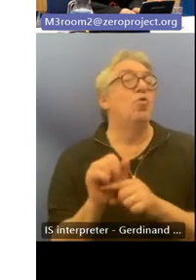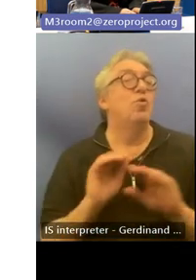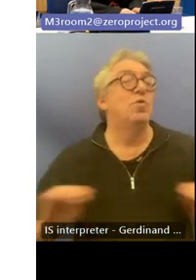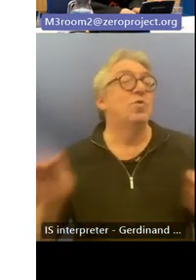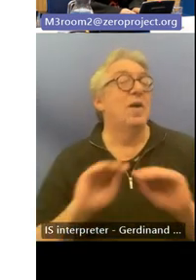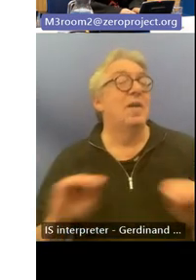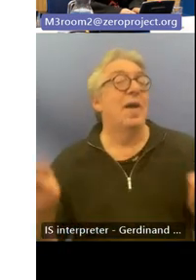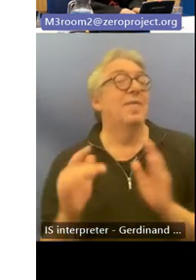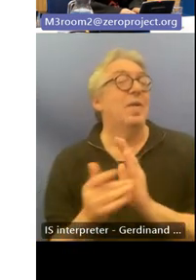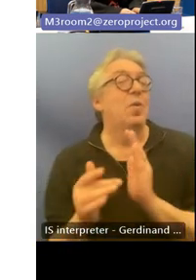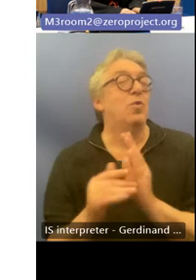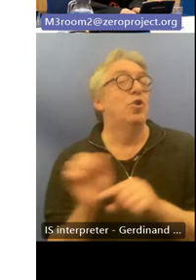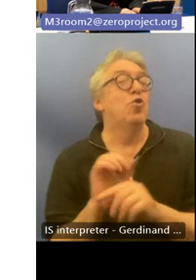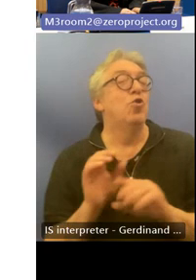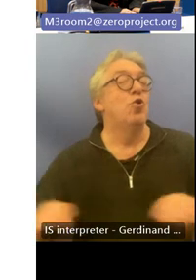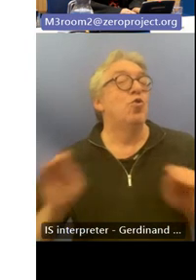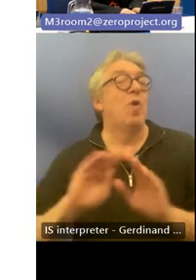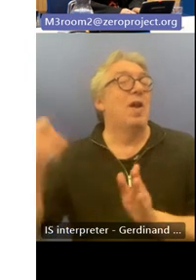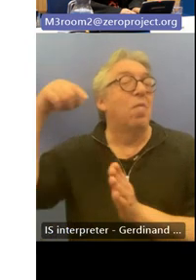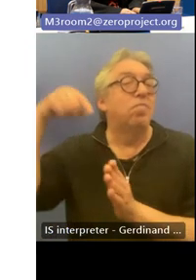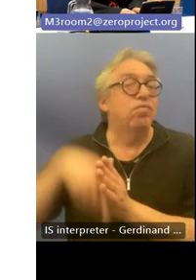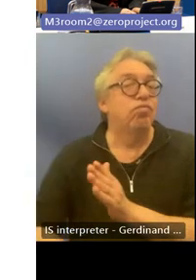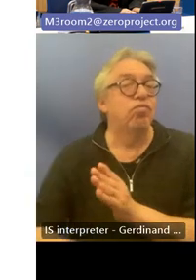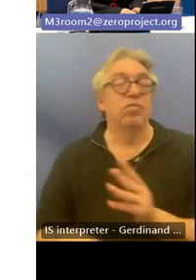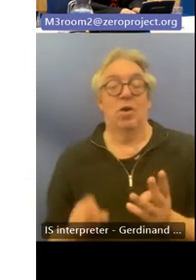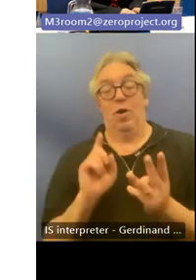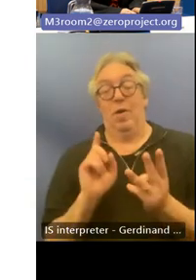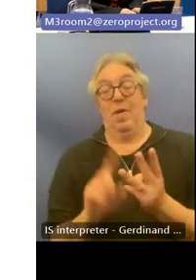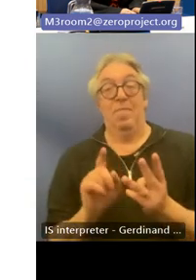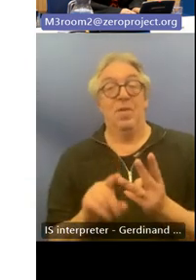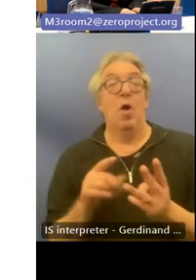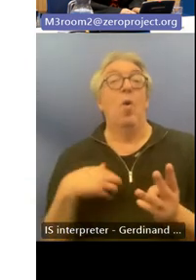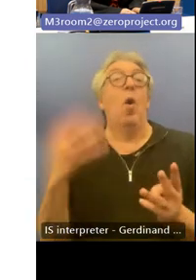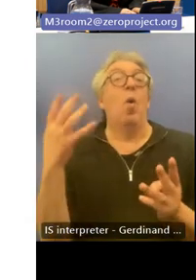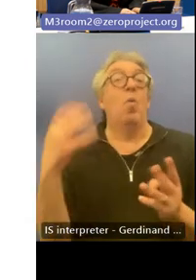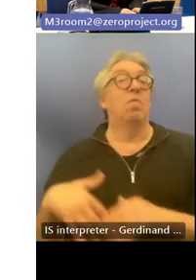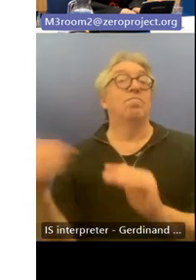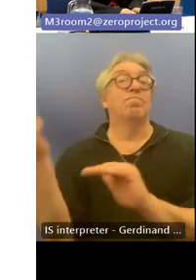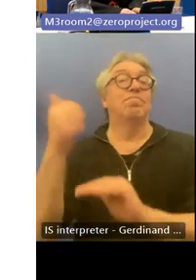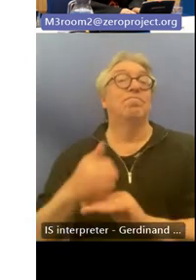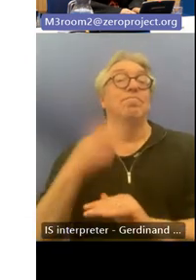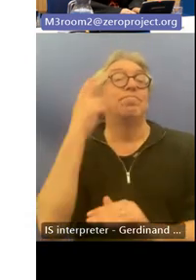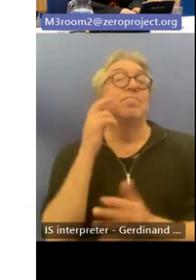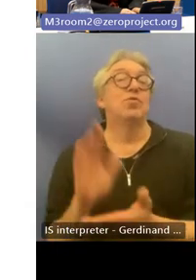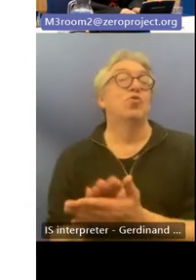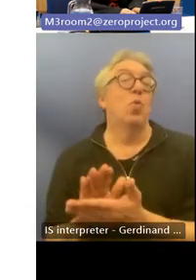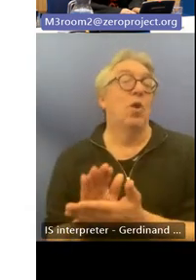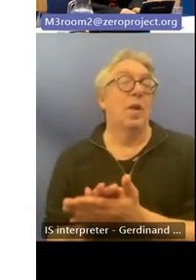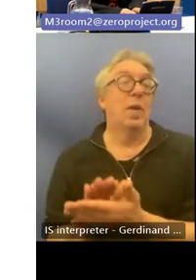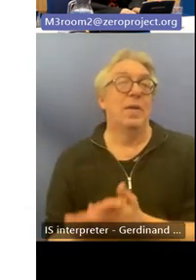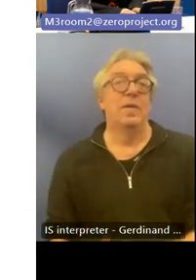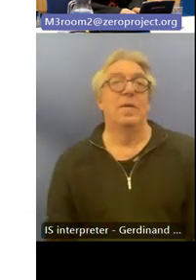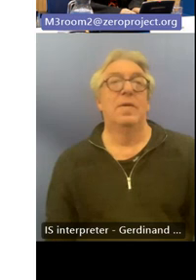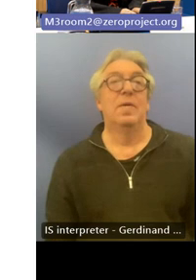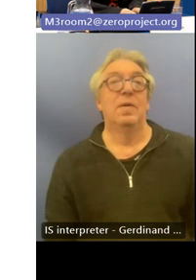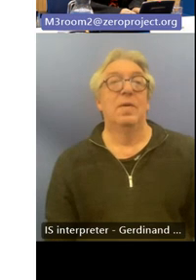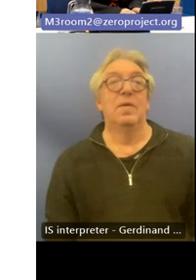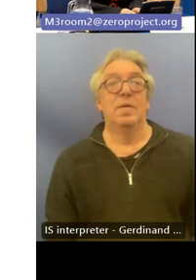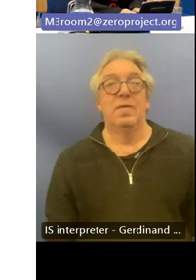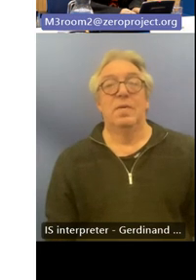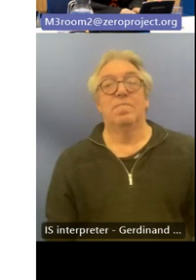to open education opportunity for special needs blind children. We really need to run